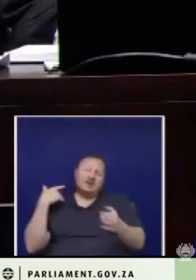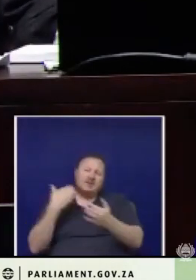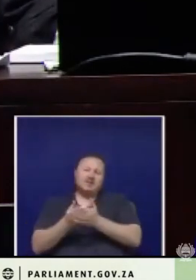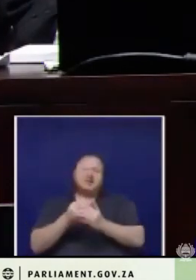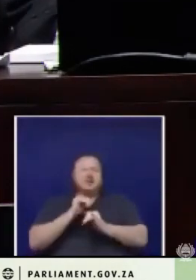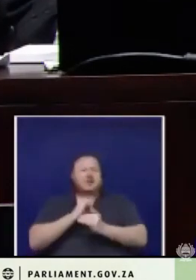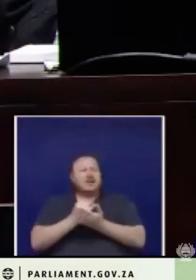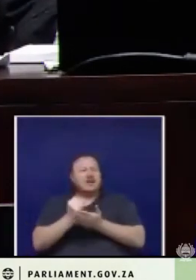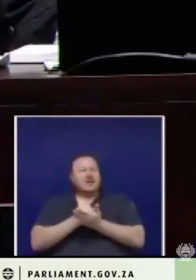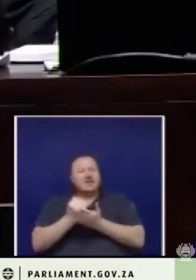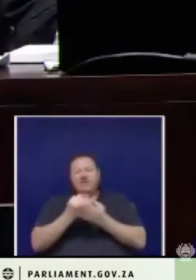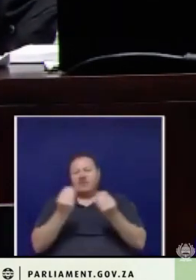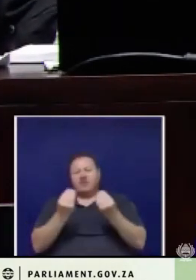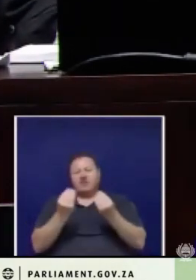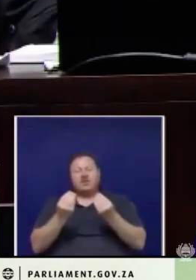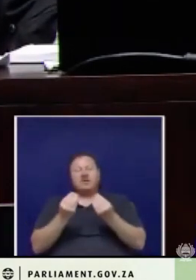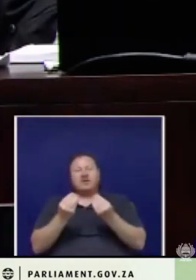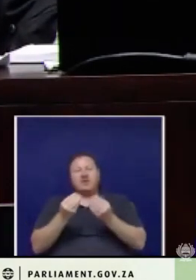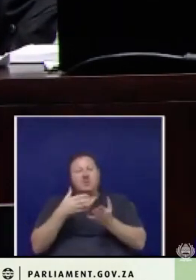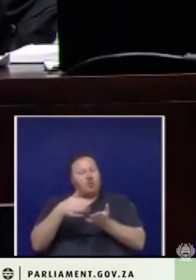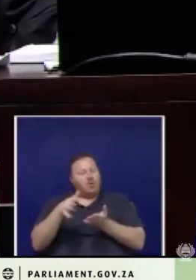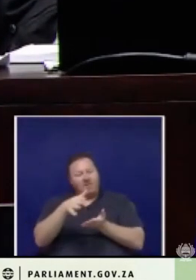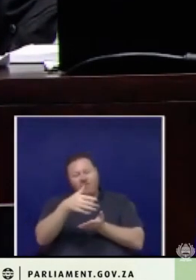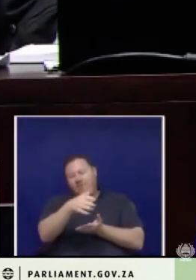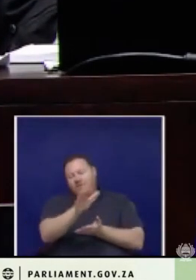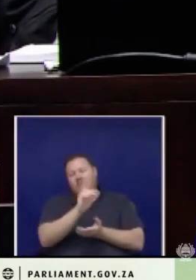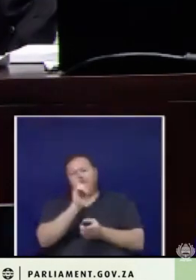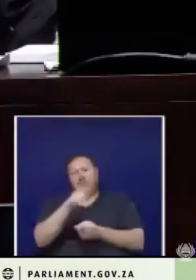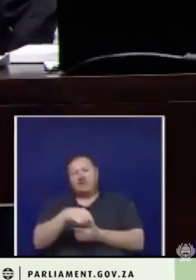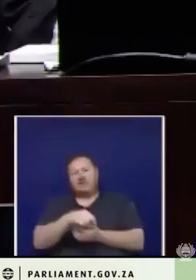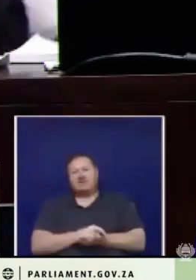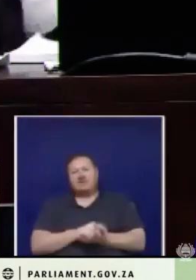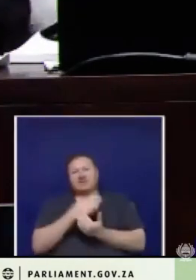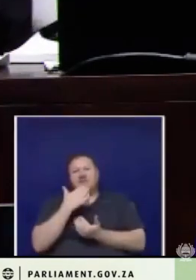evil thing that is called a crisis is eradicated. Thank you. Thank you.